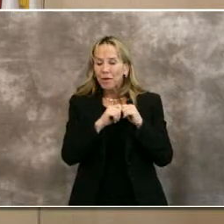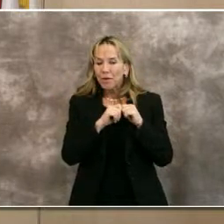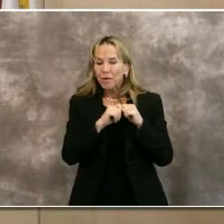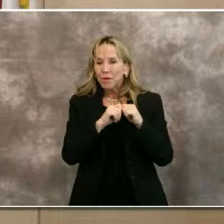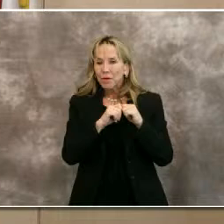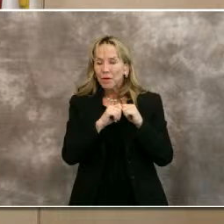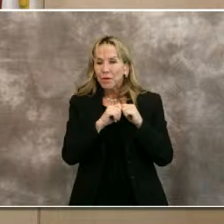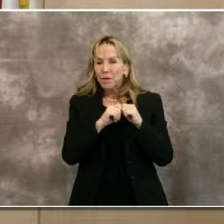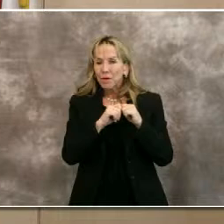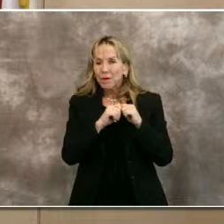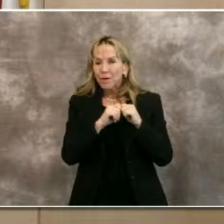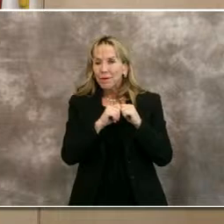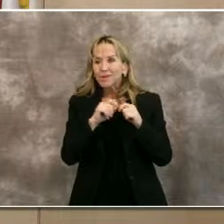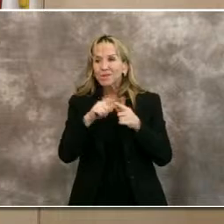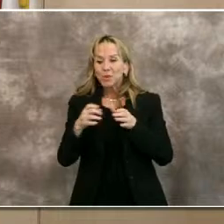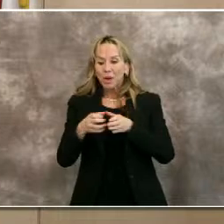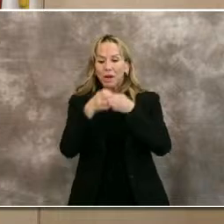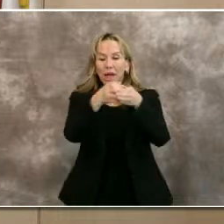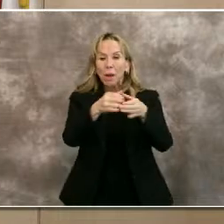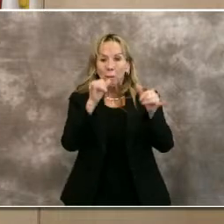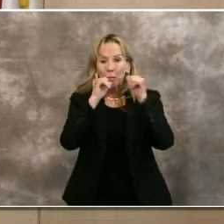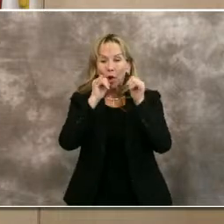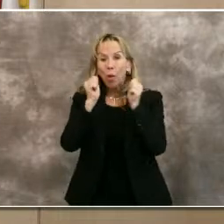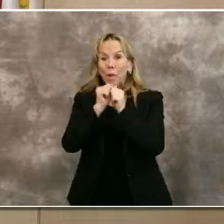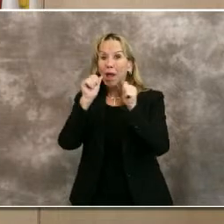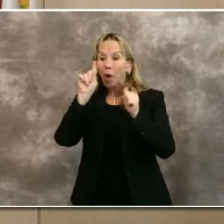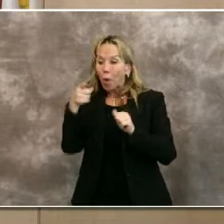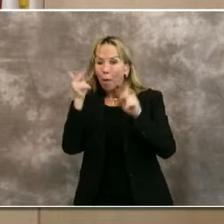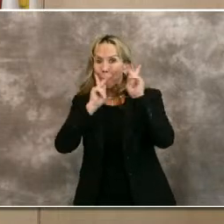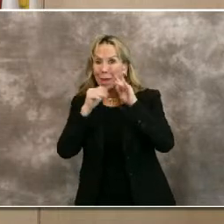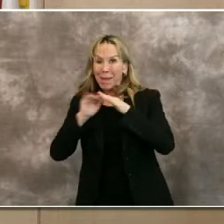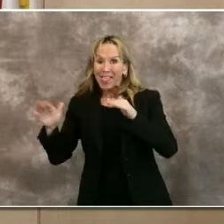bars with only people in their household?